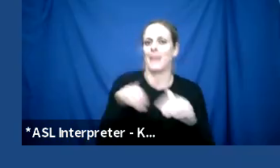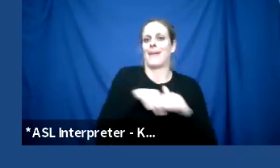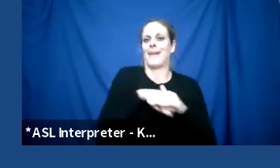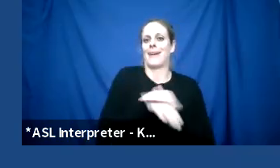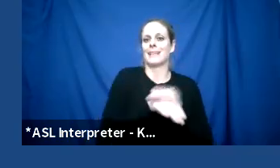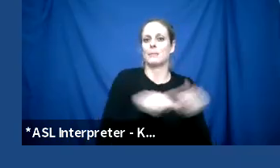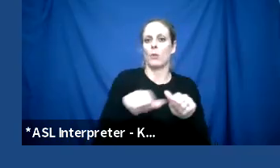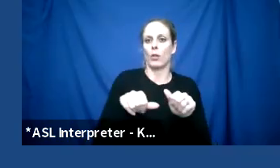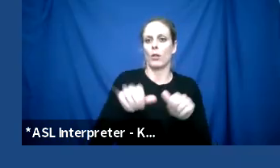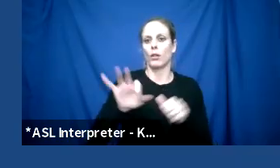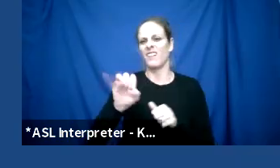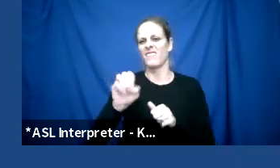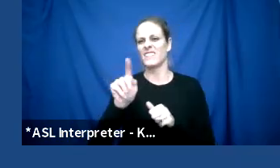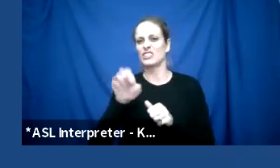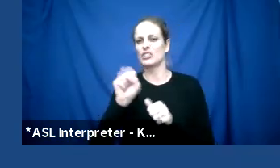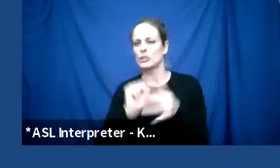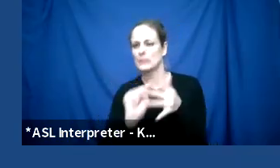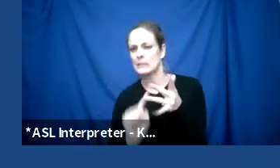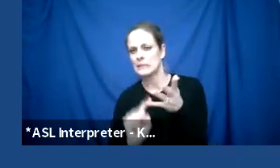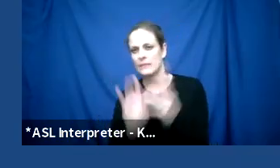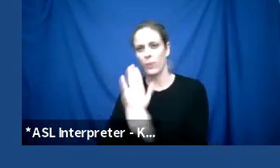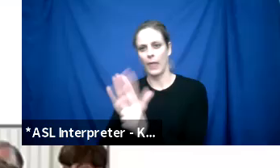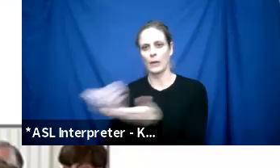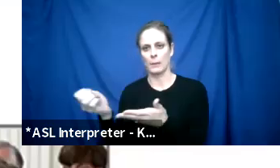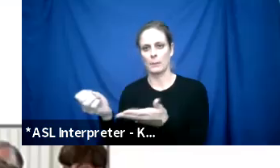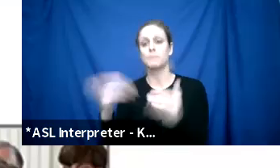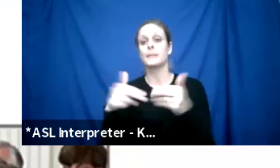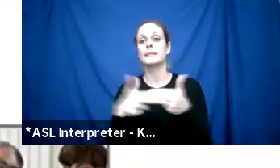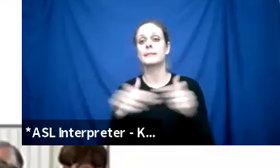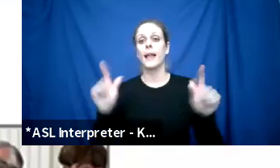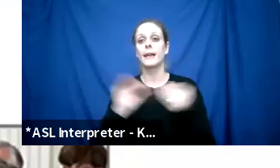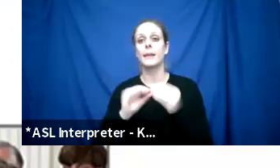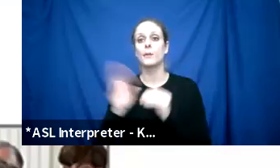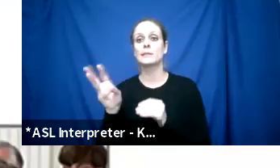equipment itself. All right, so let's move on to the next slide, slide number 68.